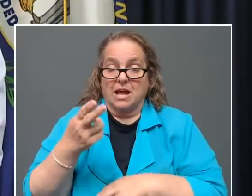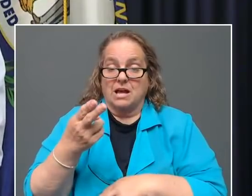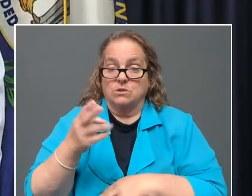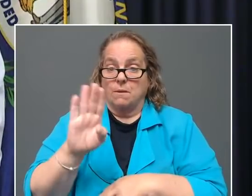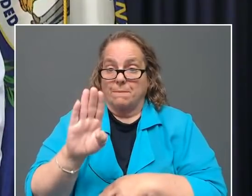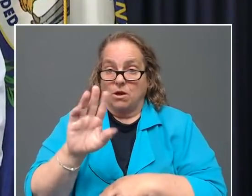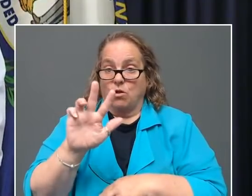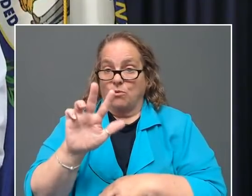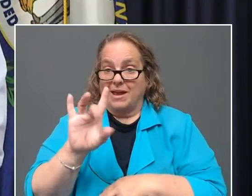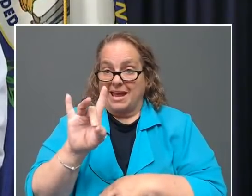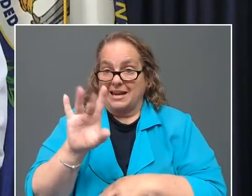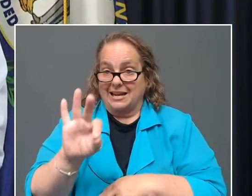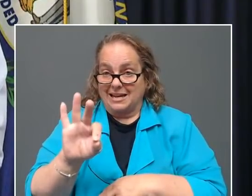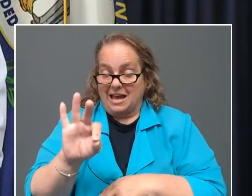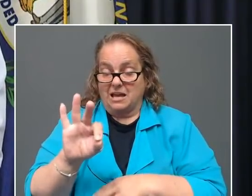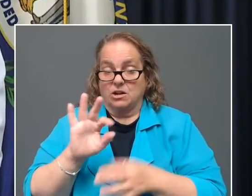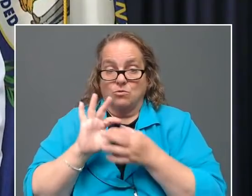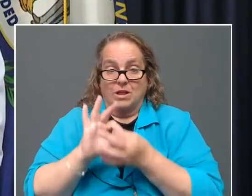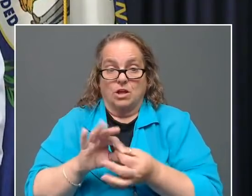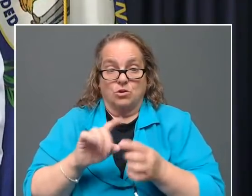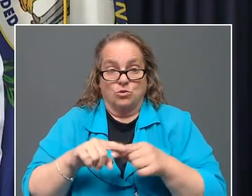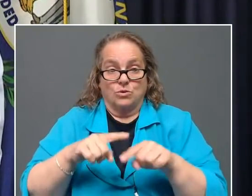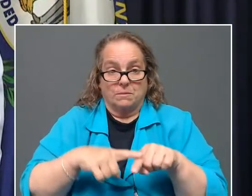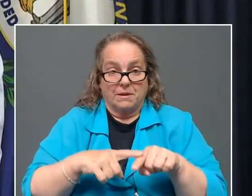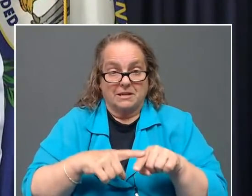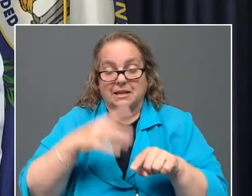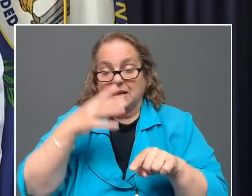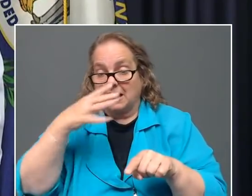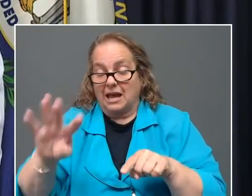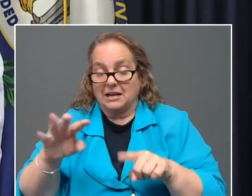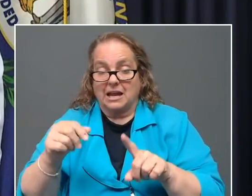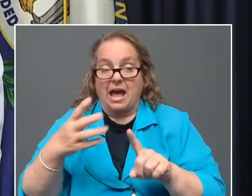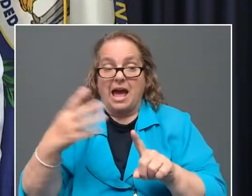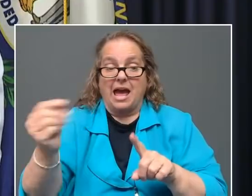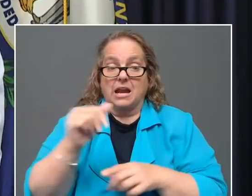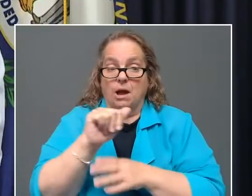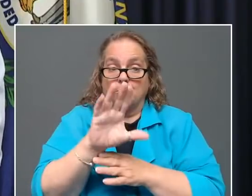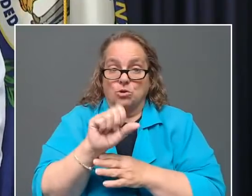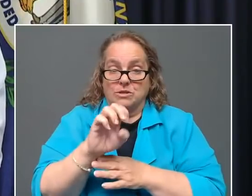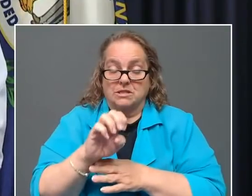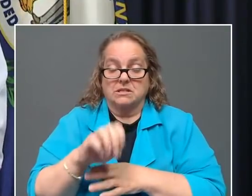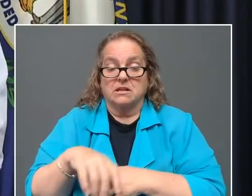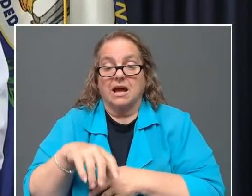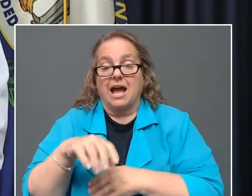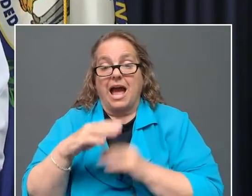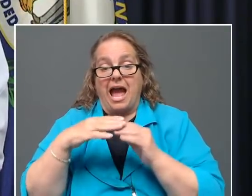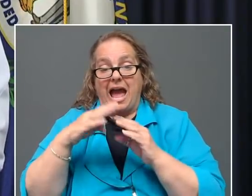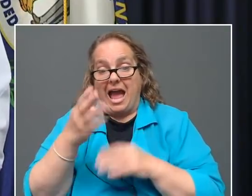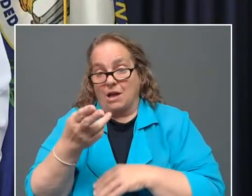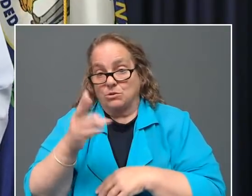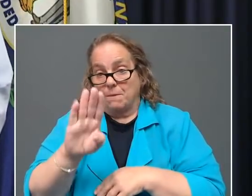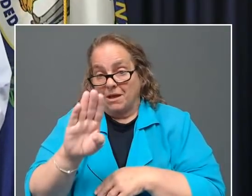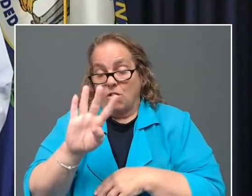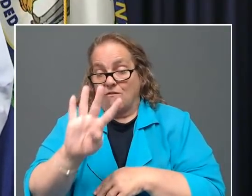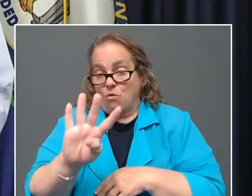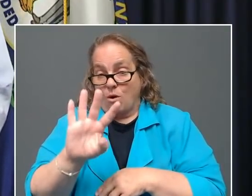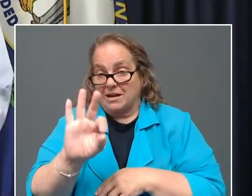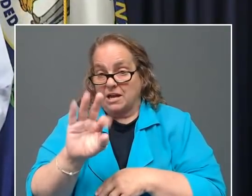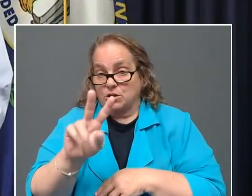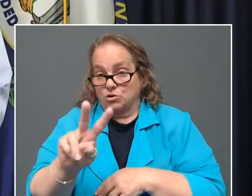389, related to dependency, neglect, and abuse. House Bill 492, related to child